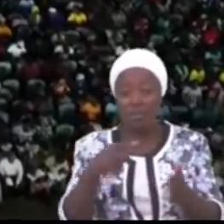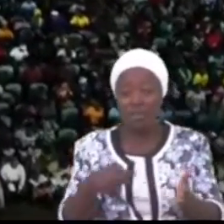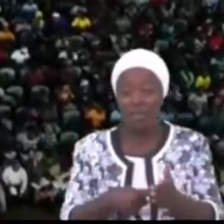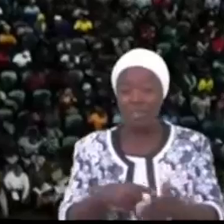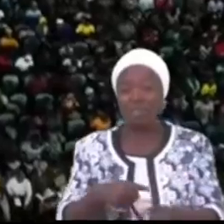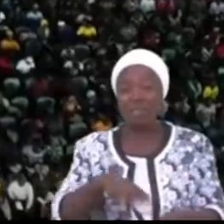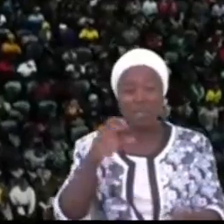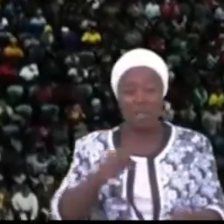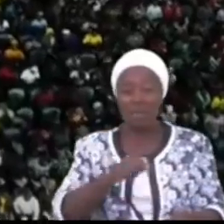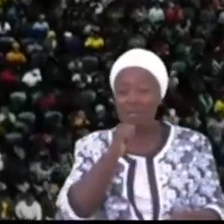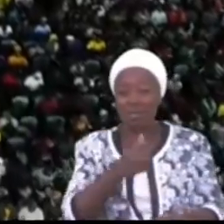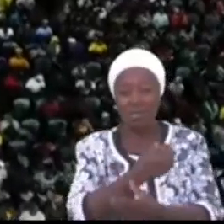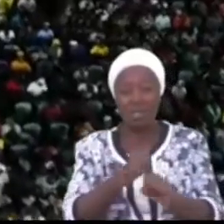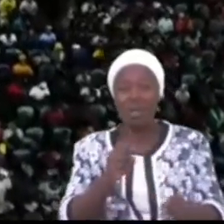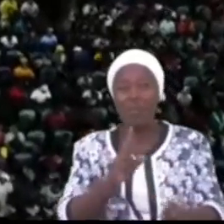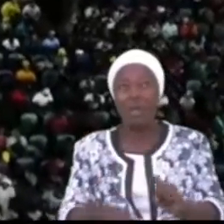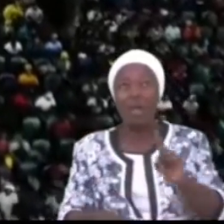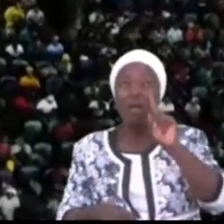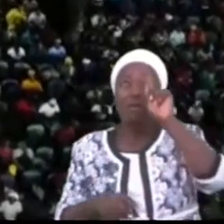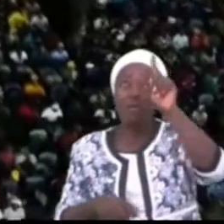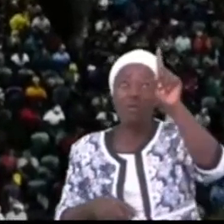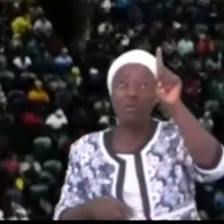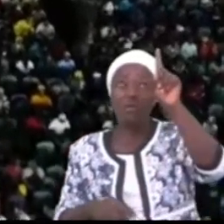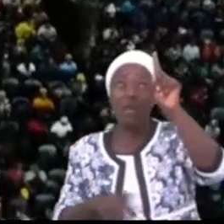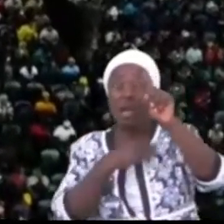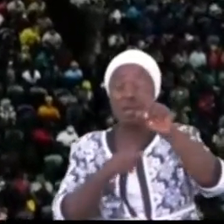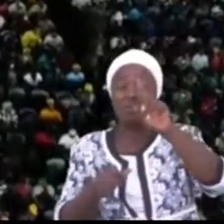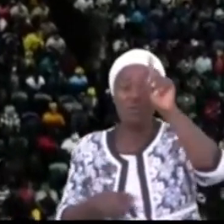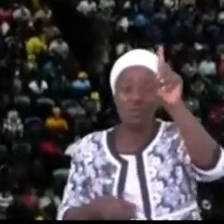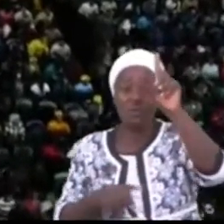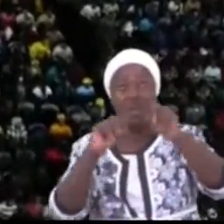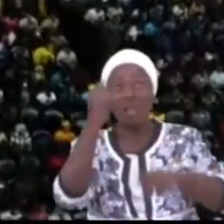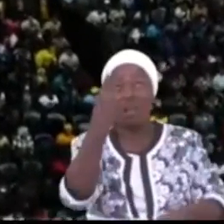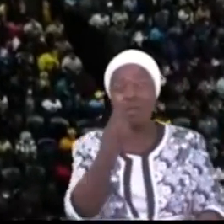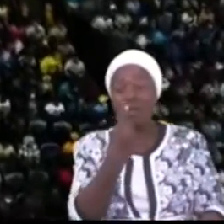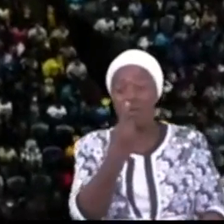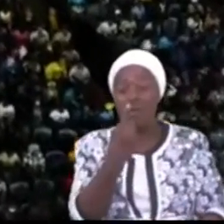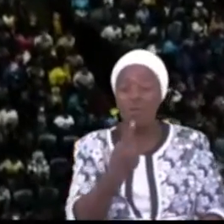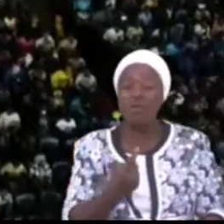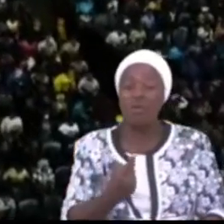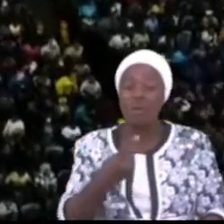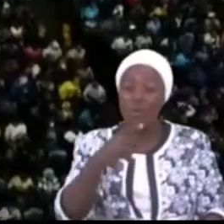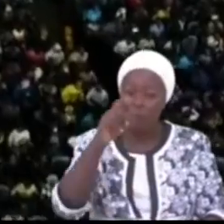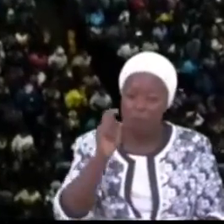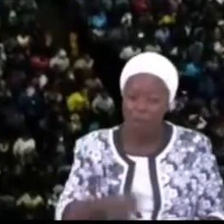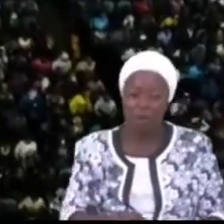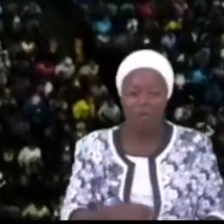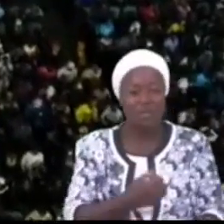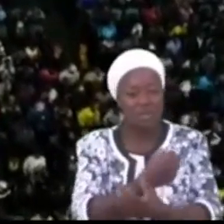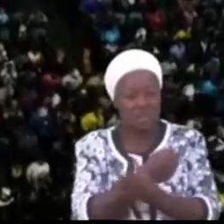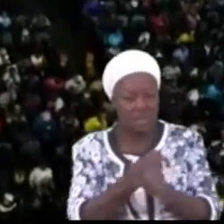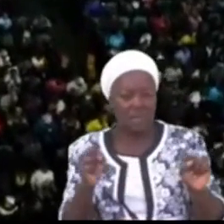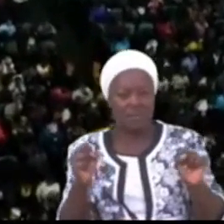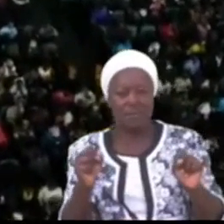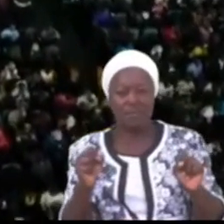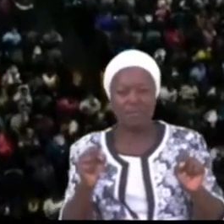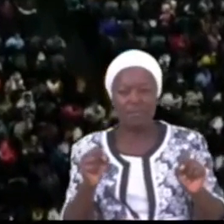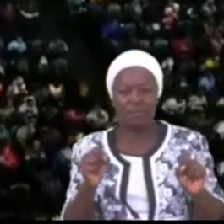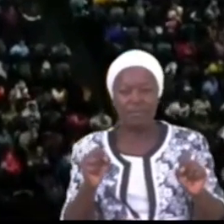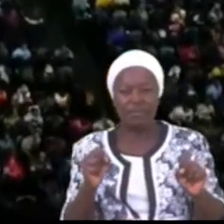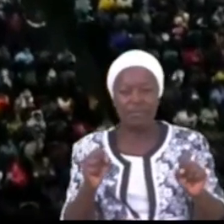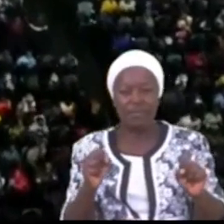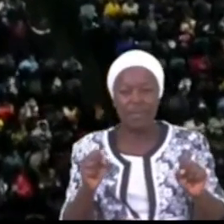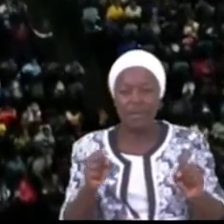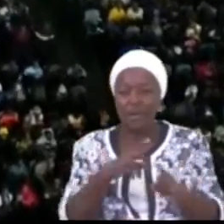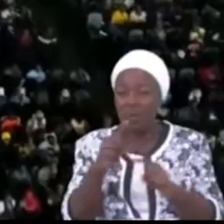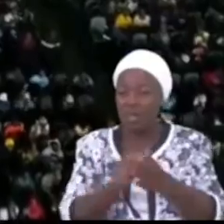cannot save. Thou, and thou alone, must save. When I